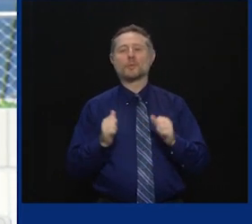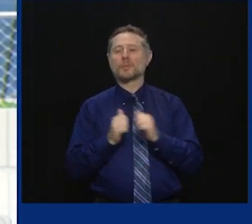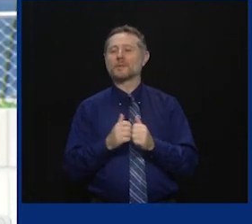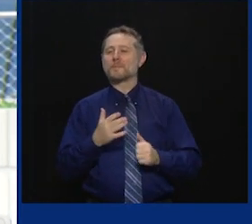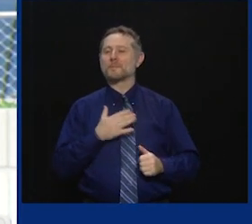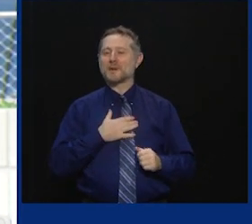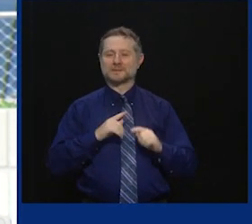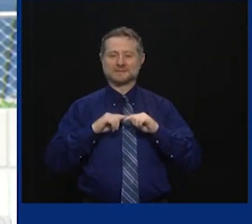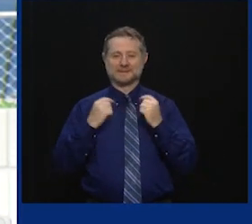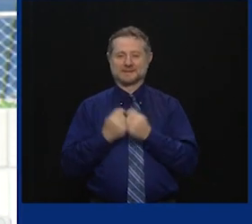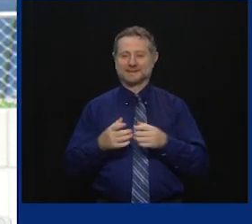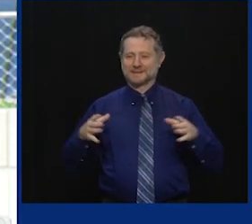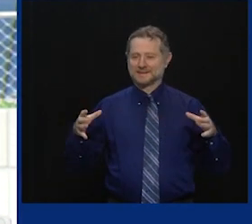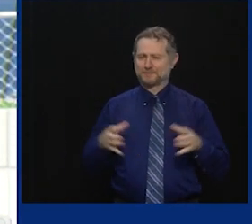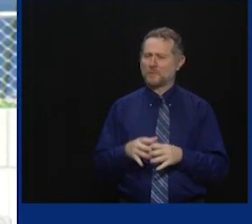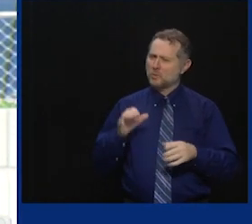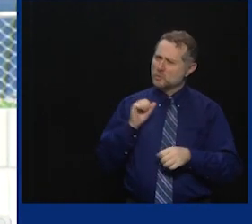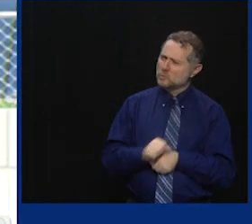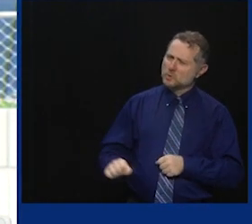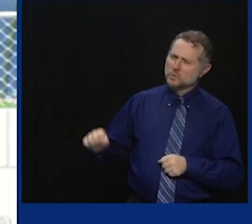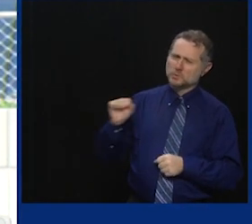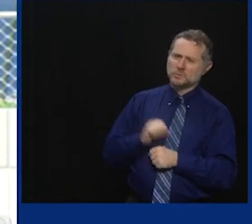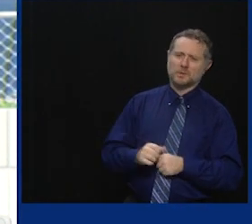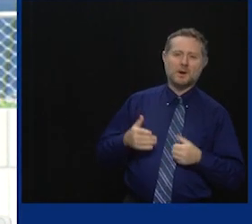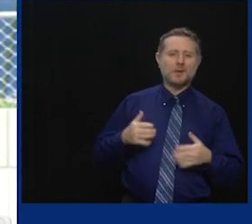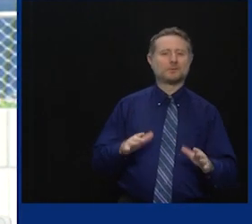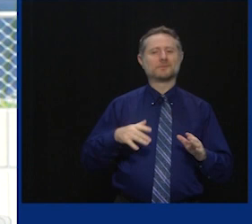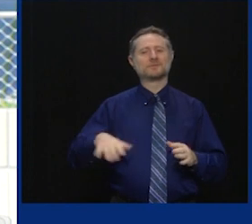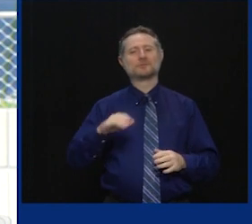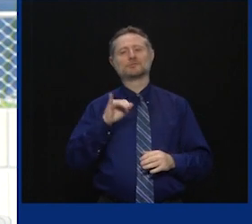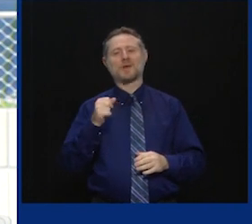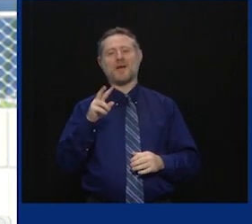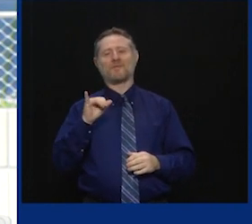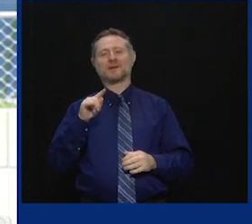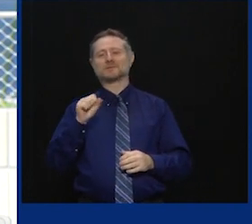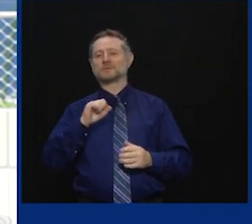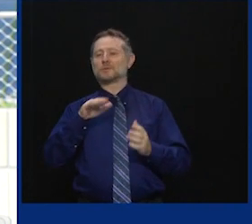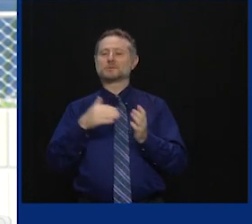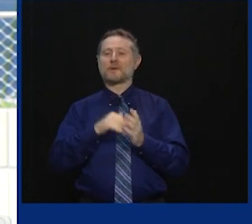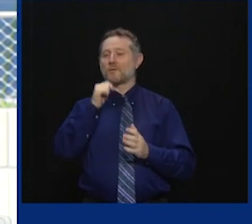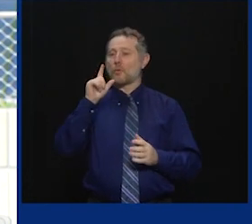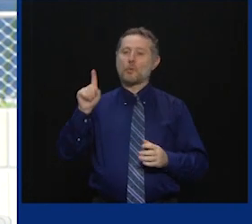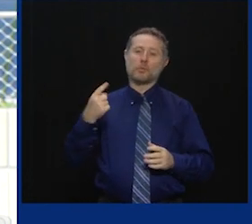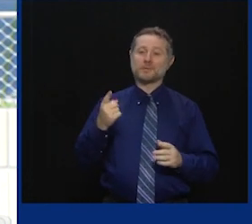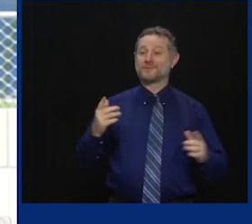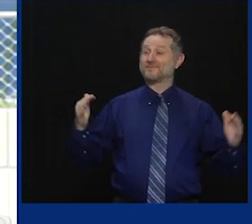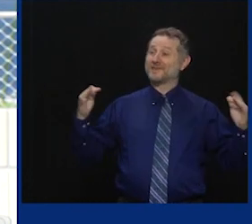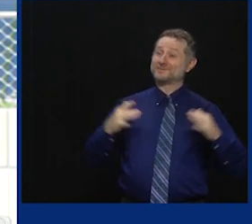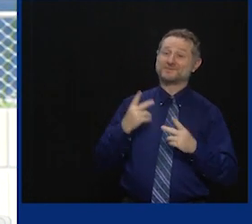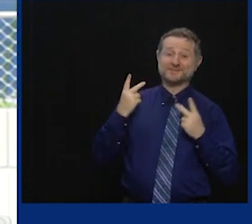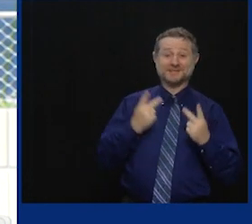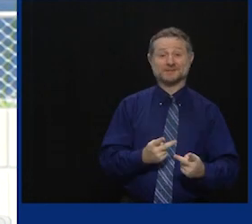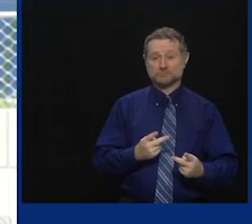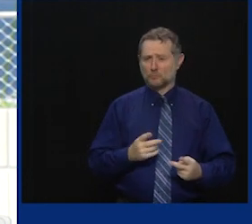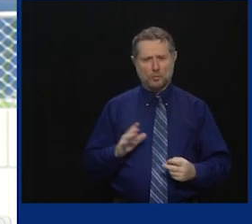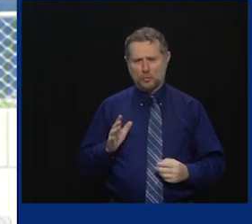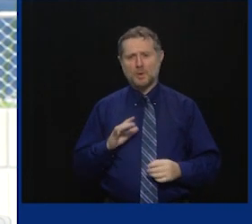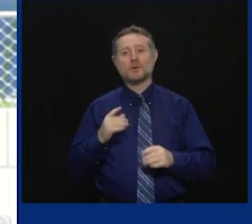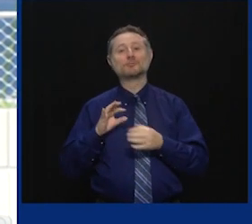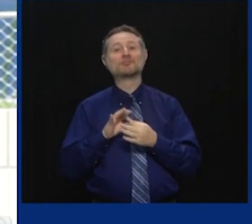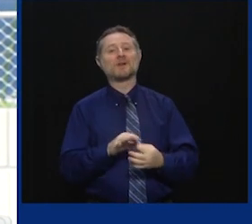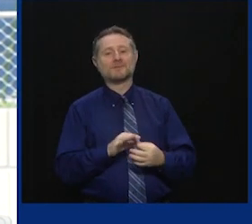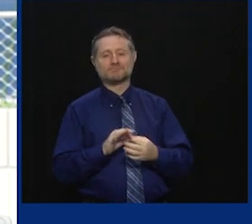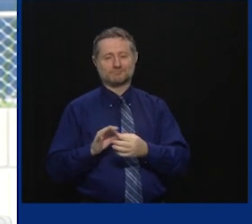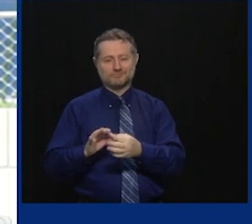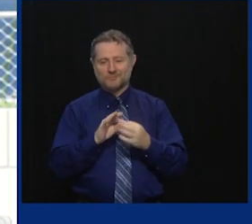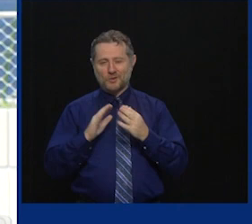we've really worked hard to make Javits just not a place where conventions happen, but where we're connected to the community and where we can demonstrate the